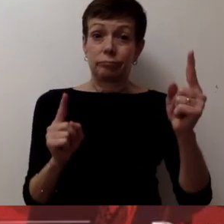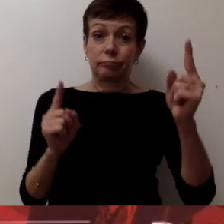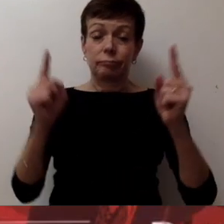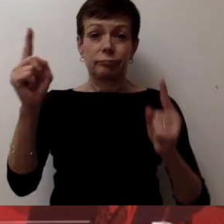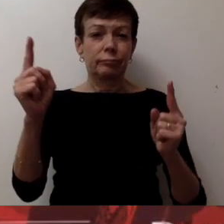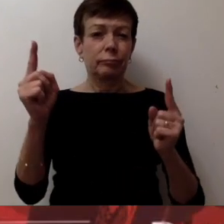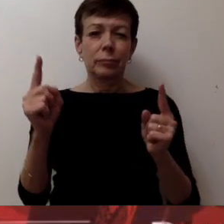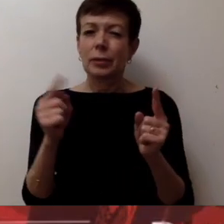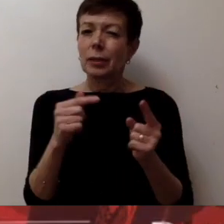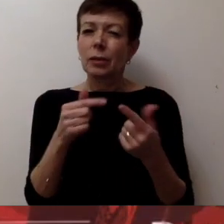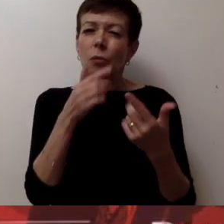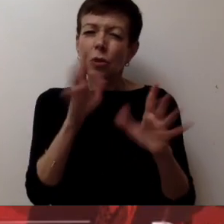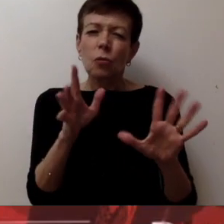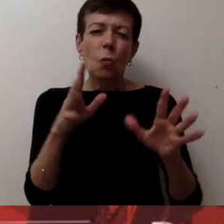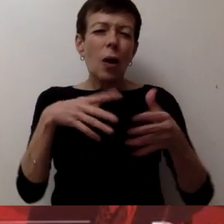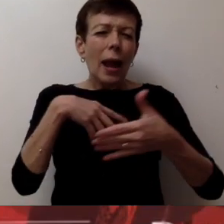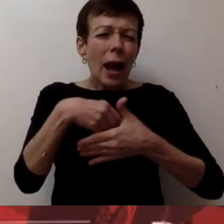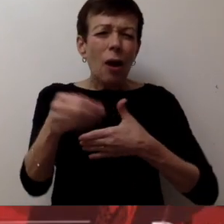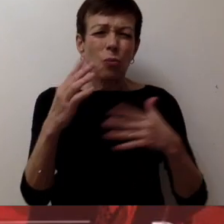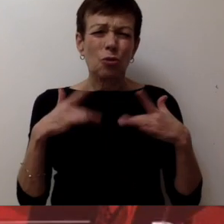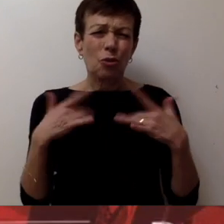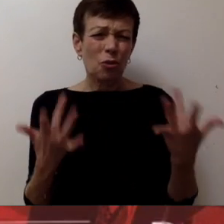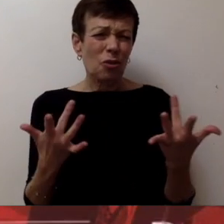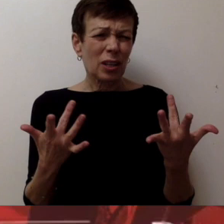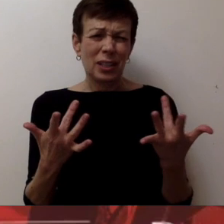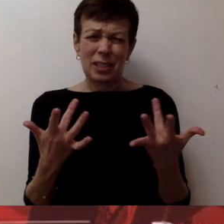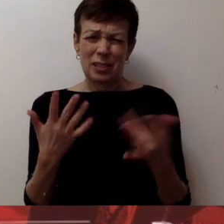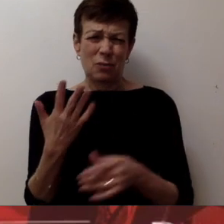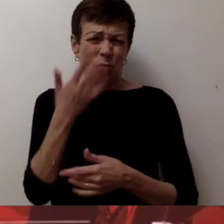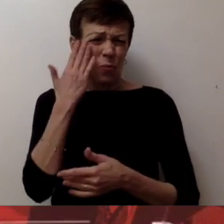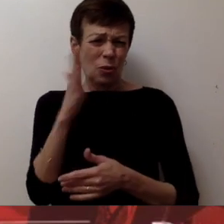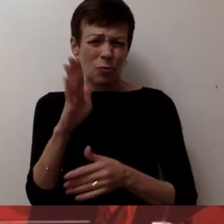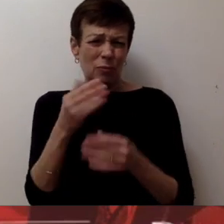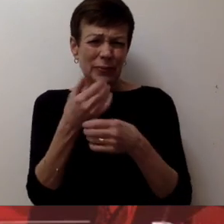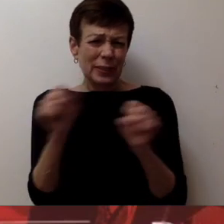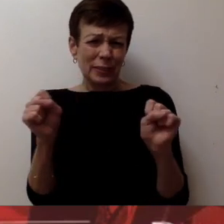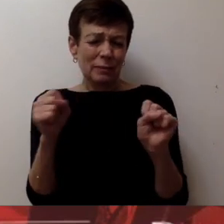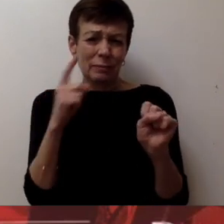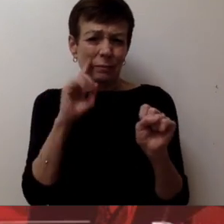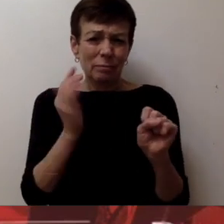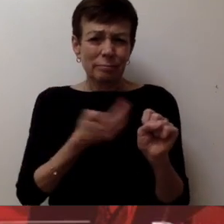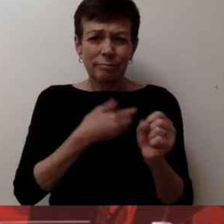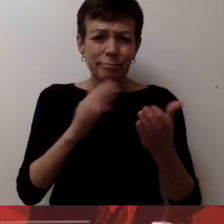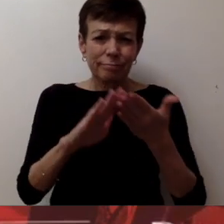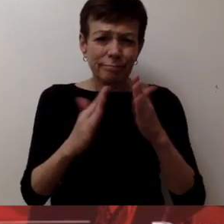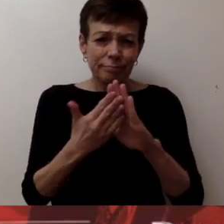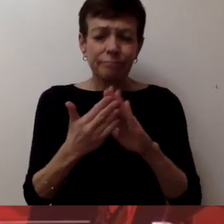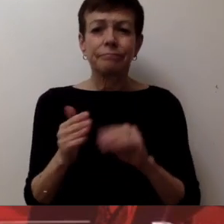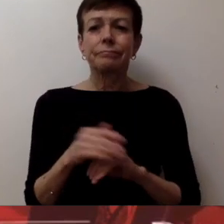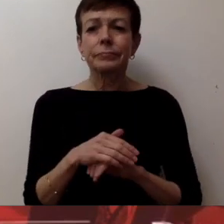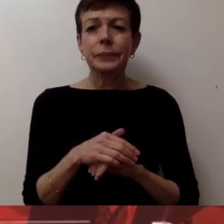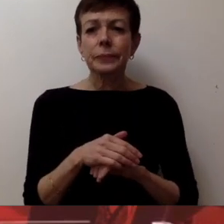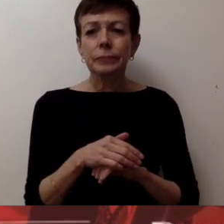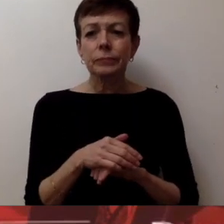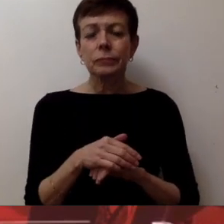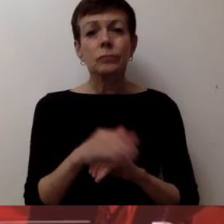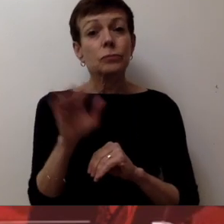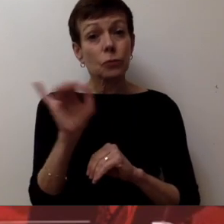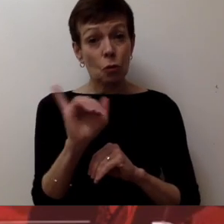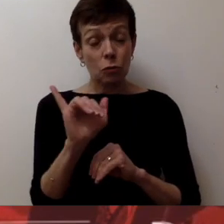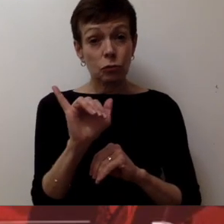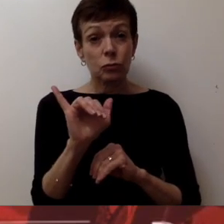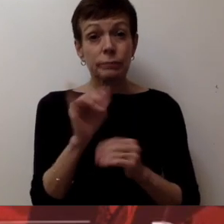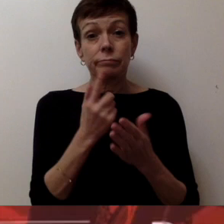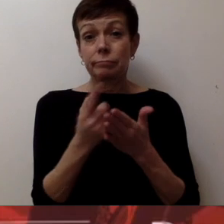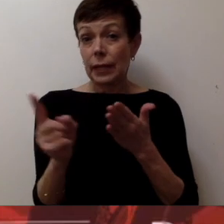institution so that we do not have this undue safety pressure on our community. I also had the opportunity